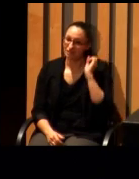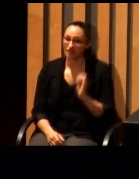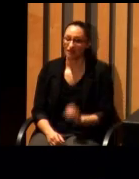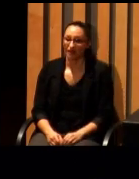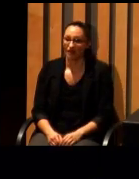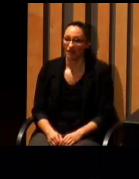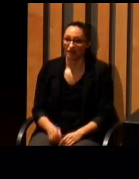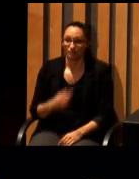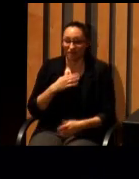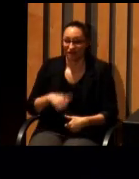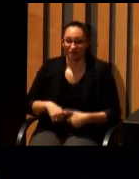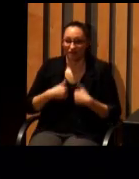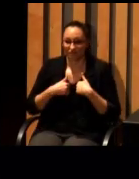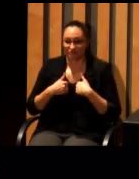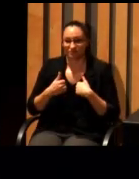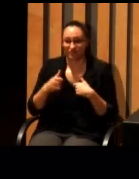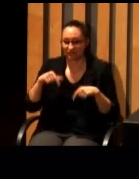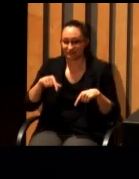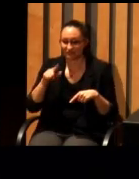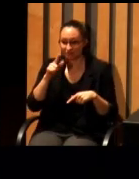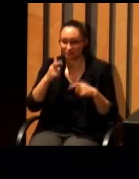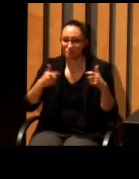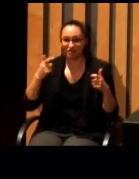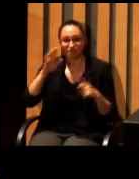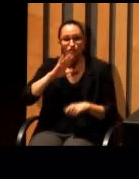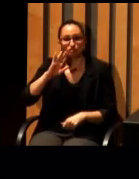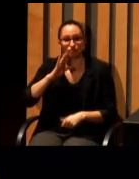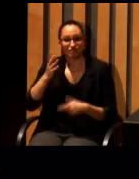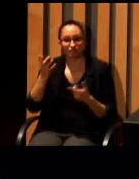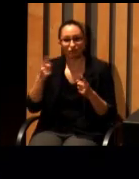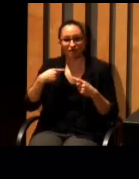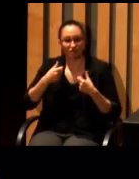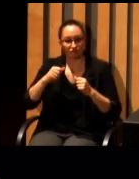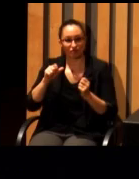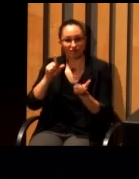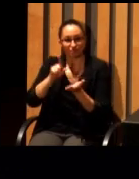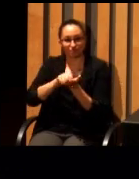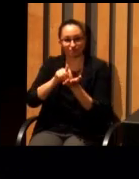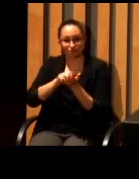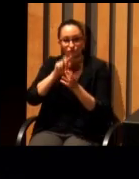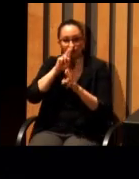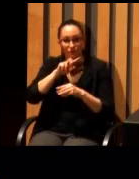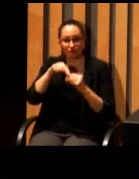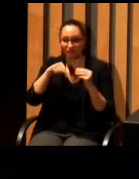existence in following this issue and reporting on it is there's